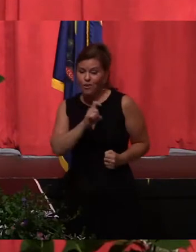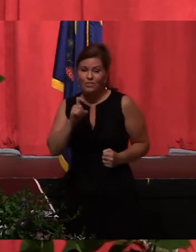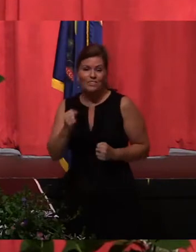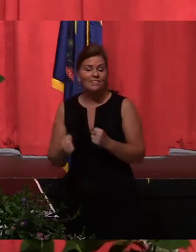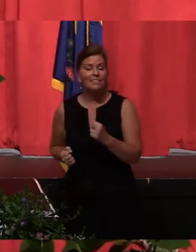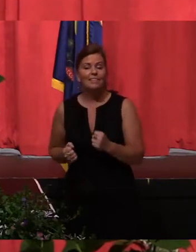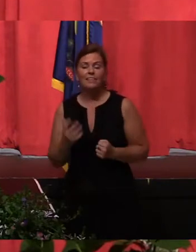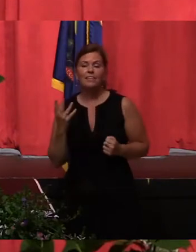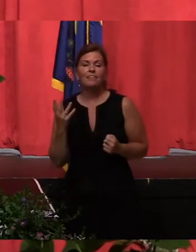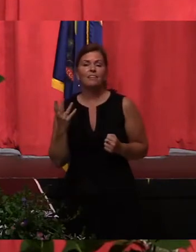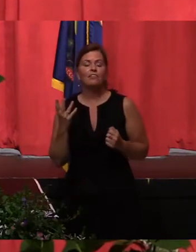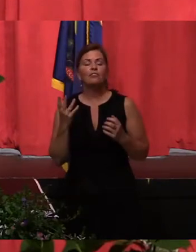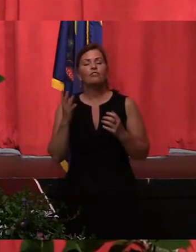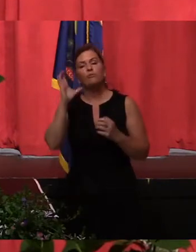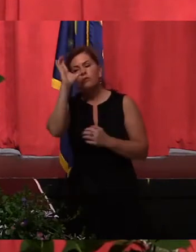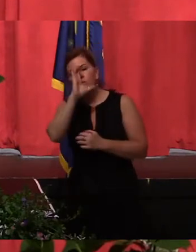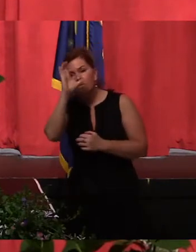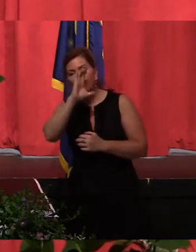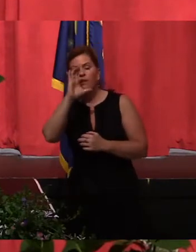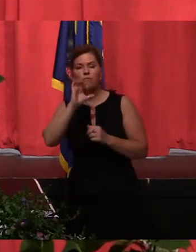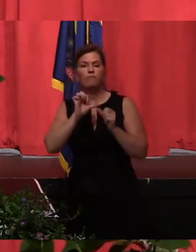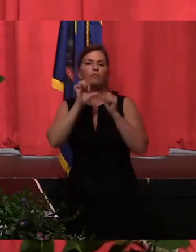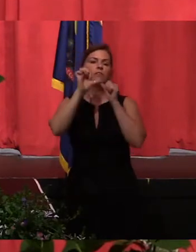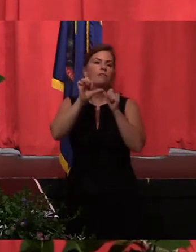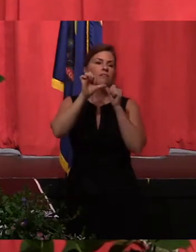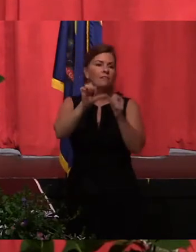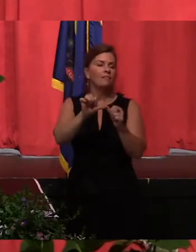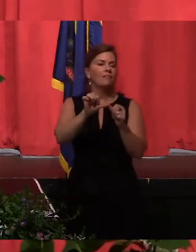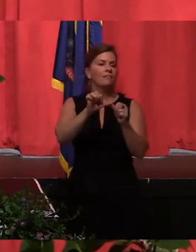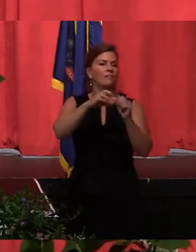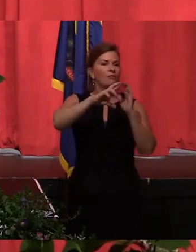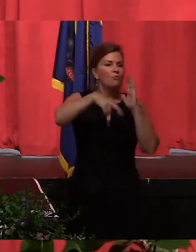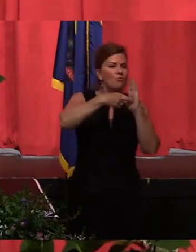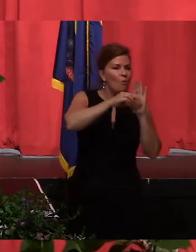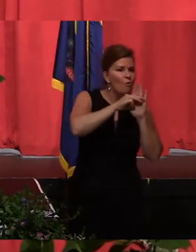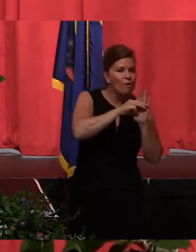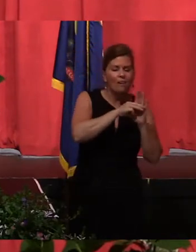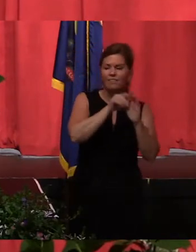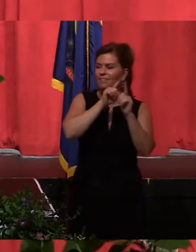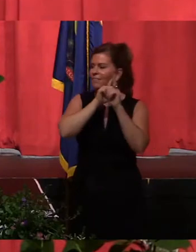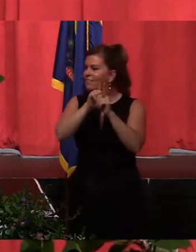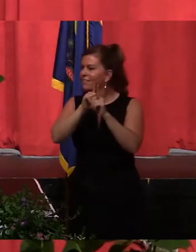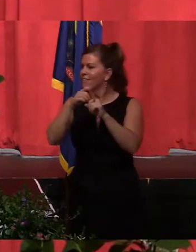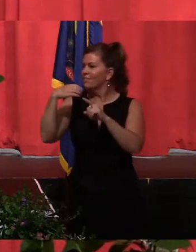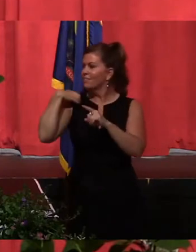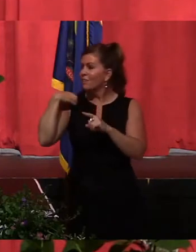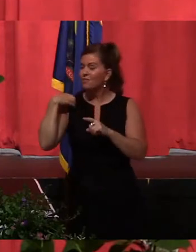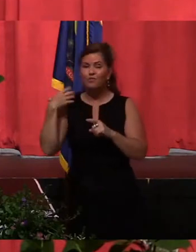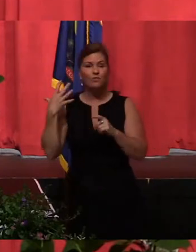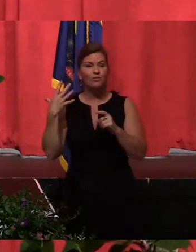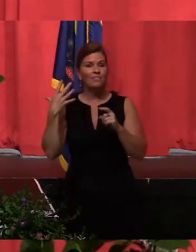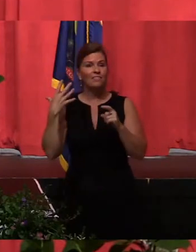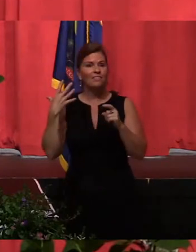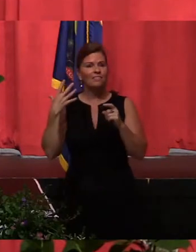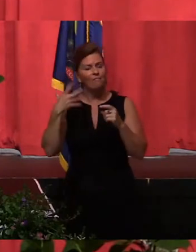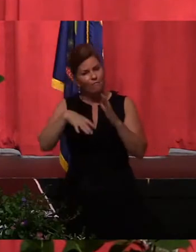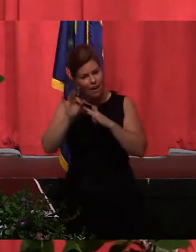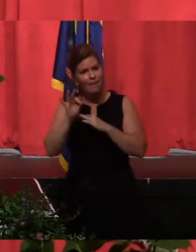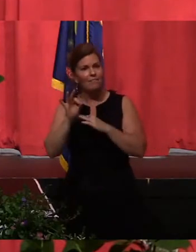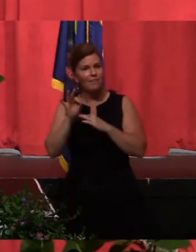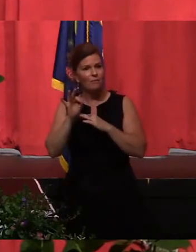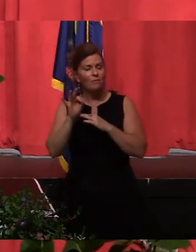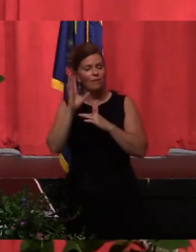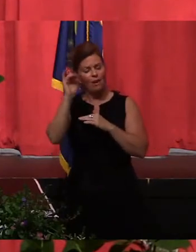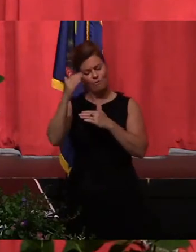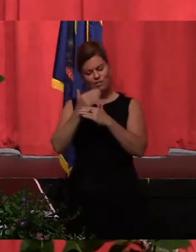seeking lifelong mentors and coaches that I share with you six valuable bits I learned from the mentors, coaches,